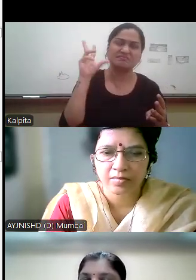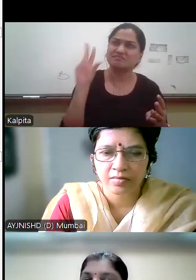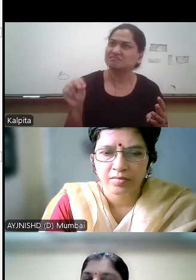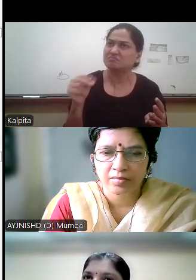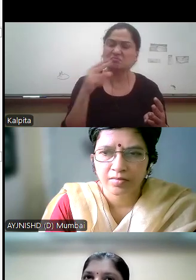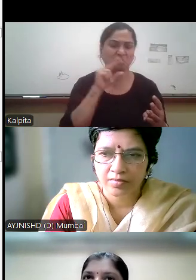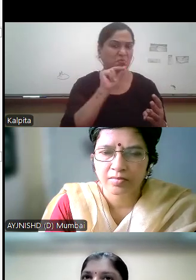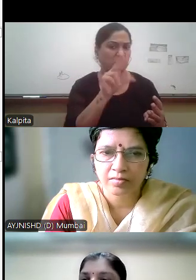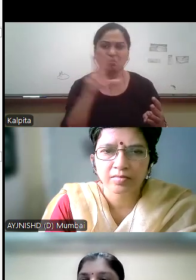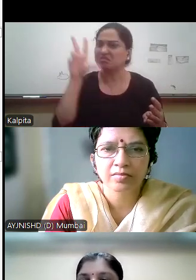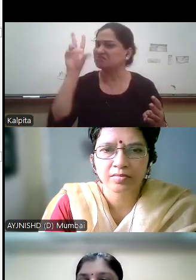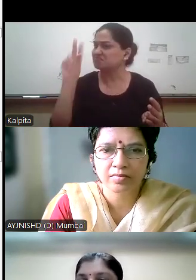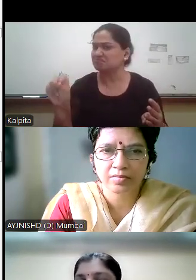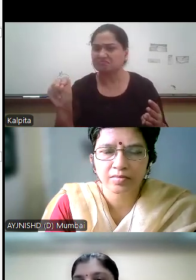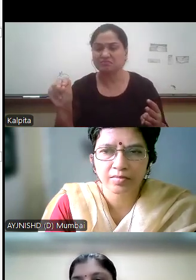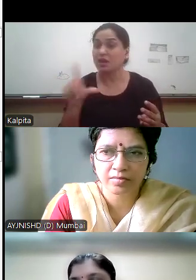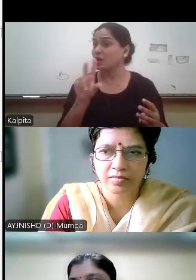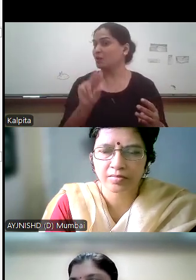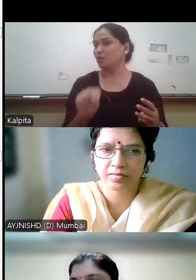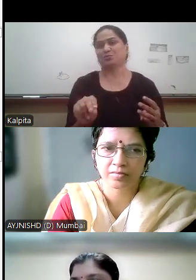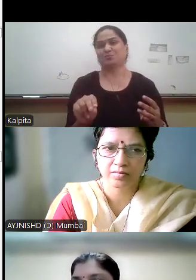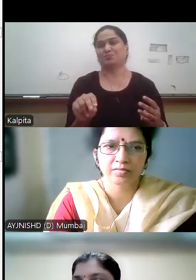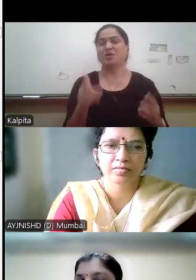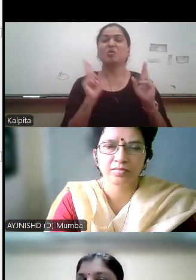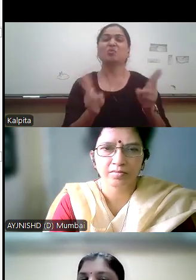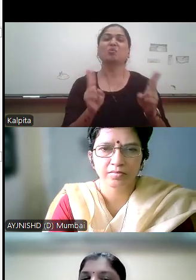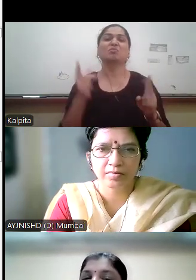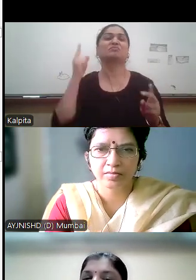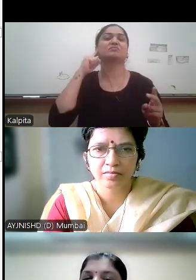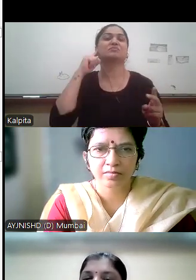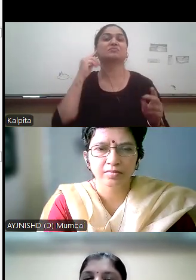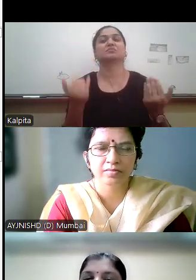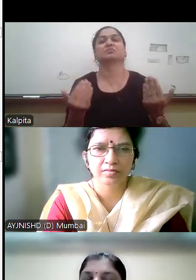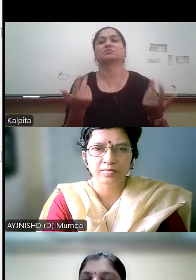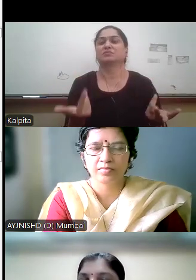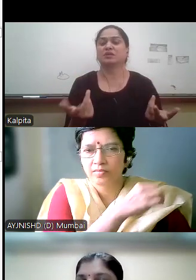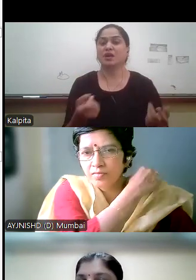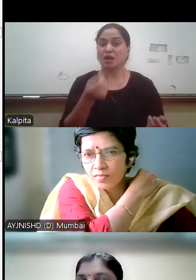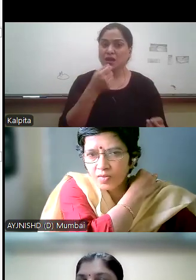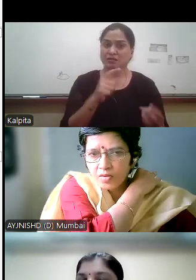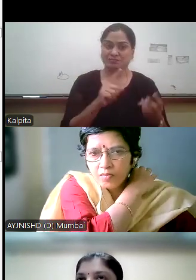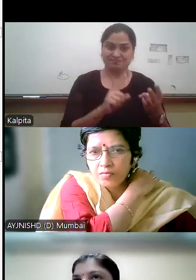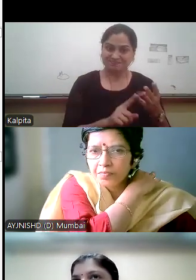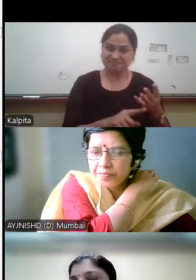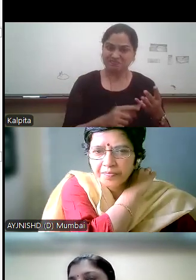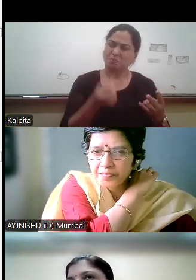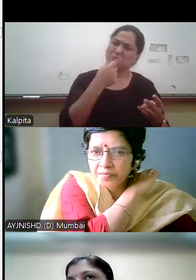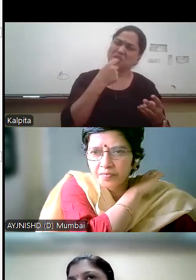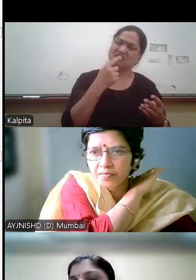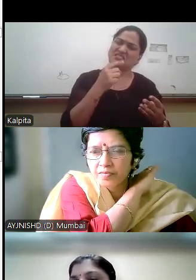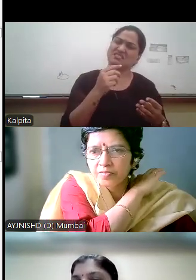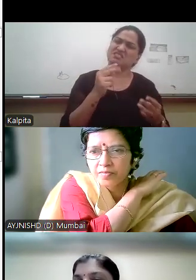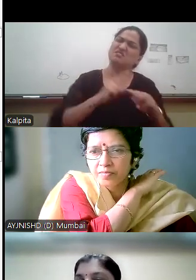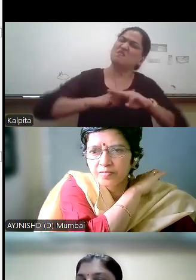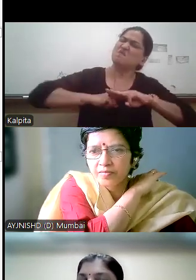necessary. They may have normal hearing, they may have normal speech. Then medicines can completely cure CP. Some parents go